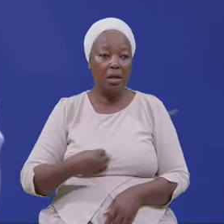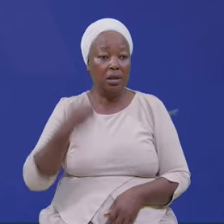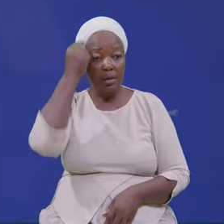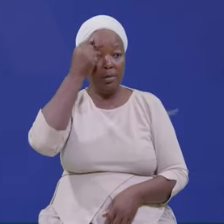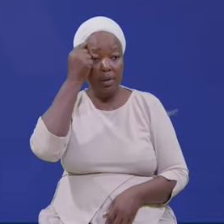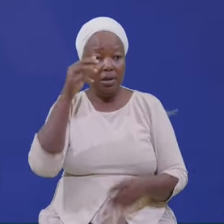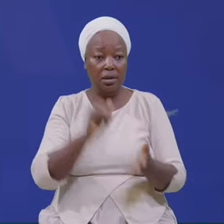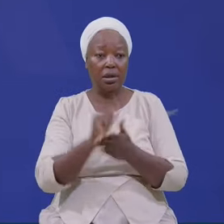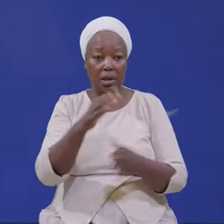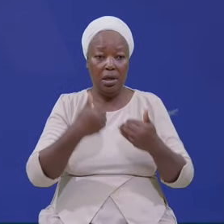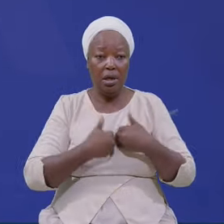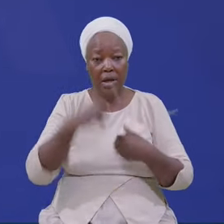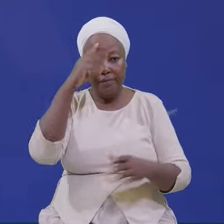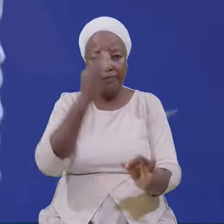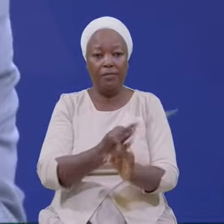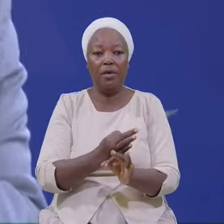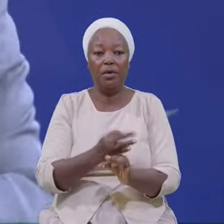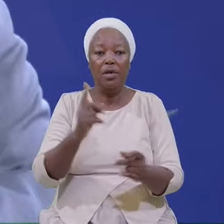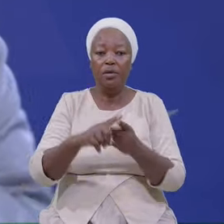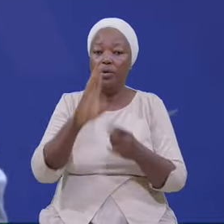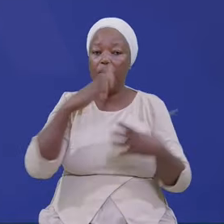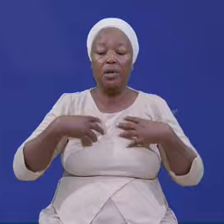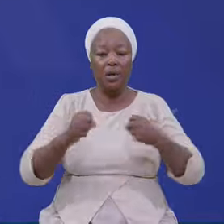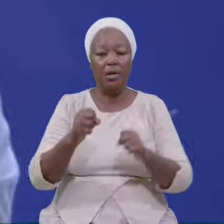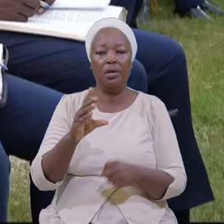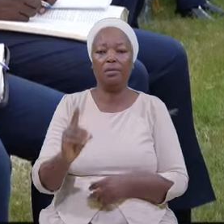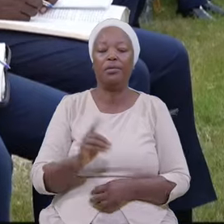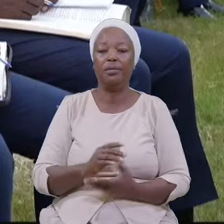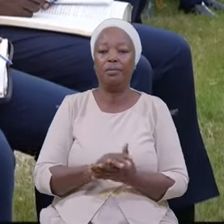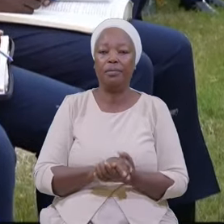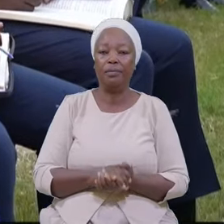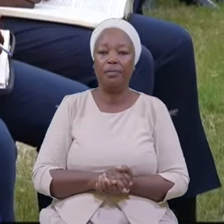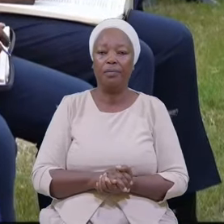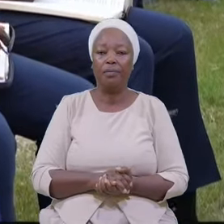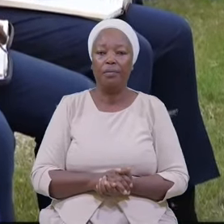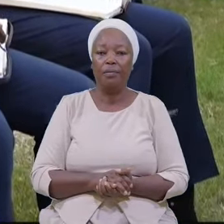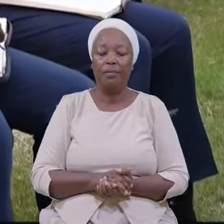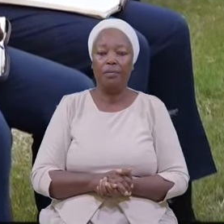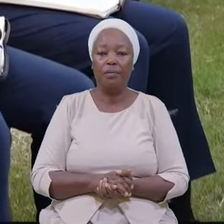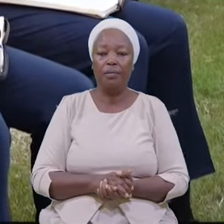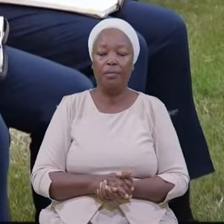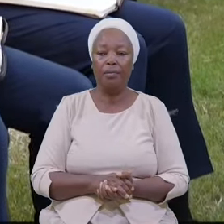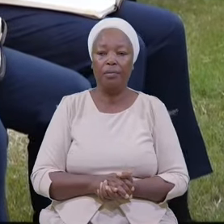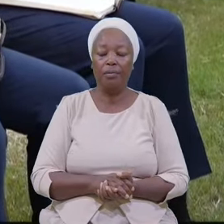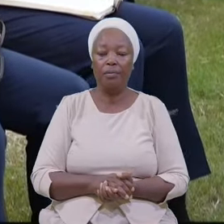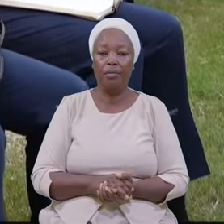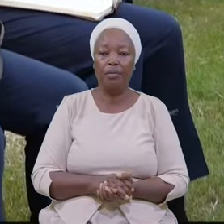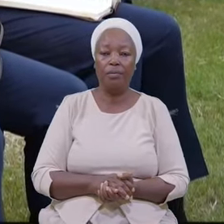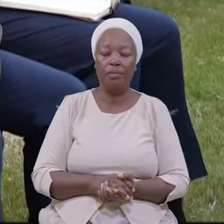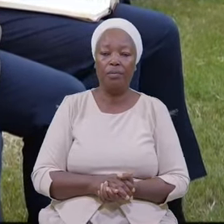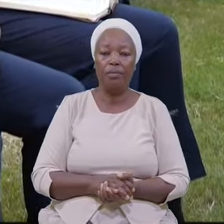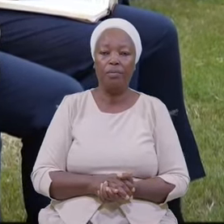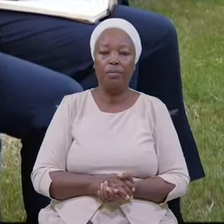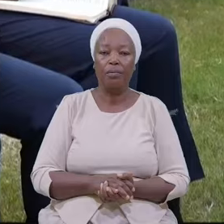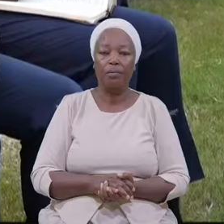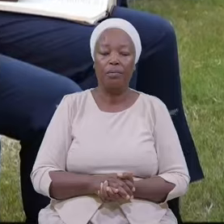that he had faith. To be healed. Il écoutait parler Paul et Paul fixant les regards sur lui et voyant